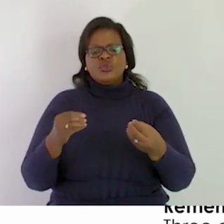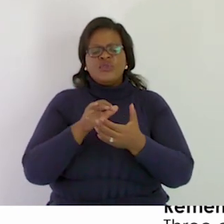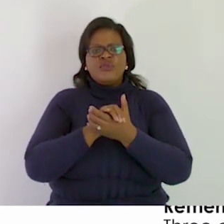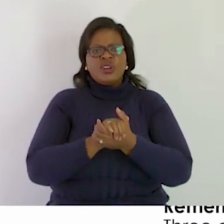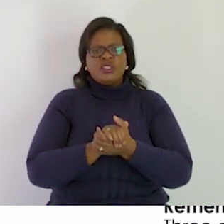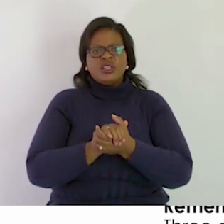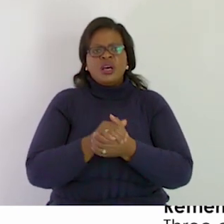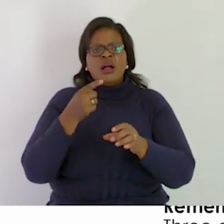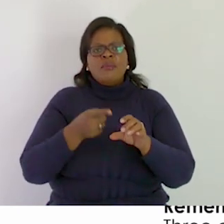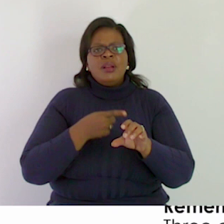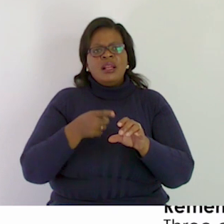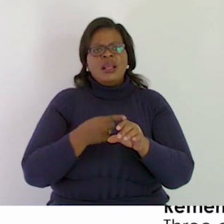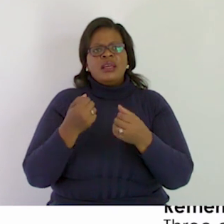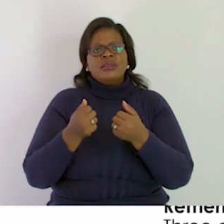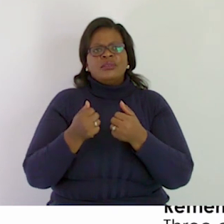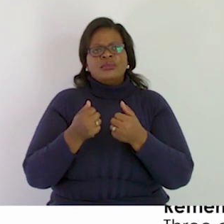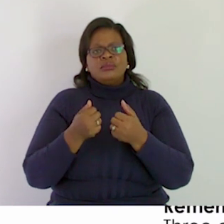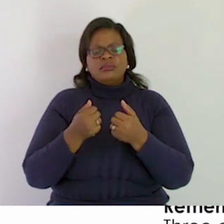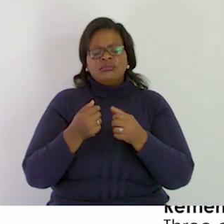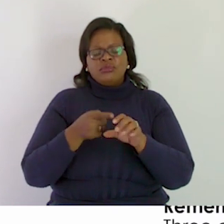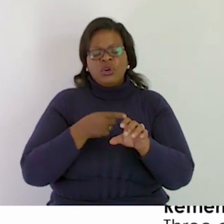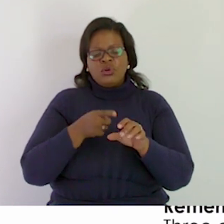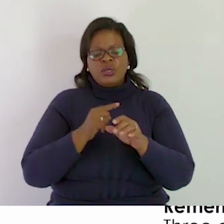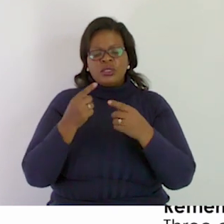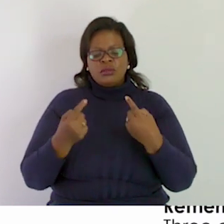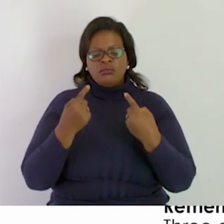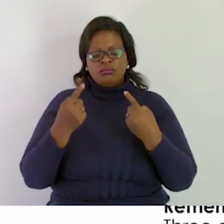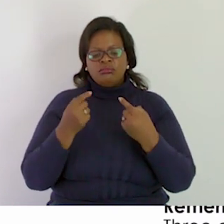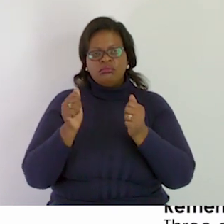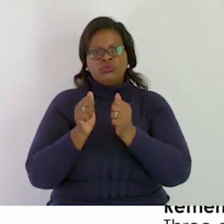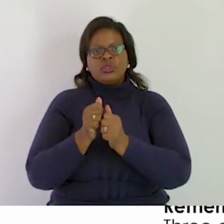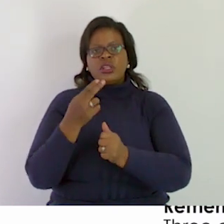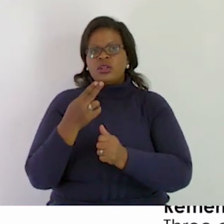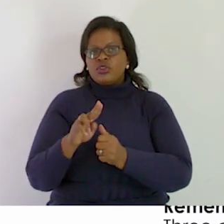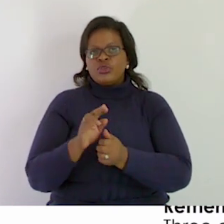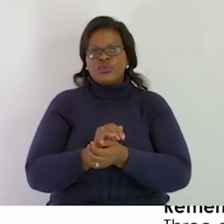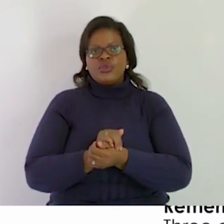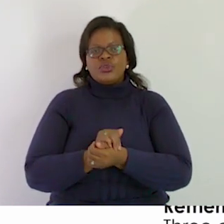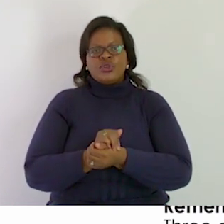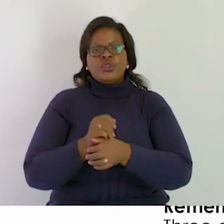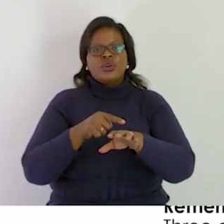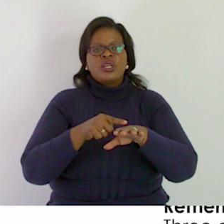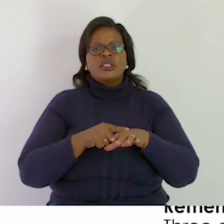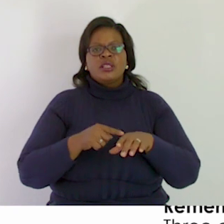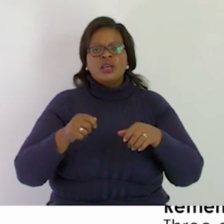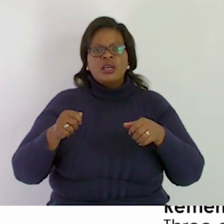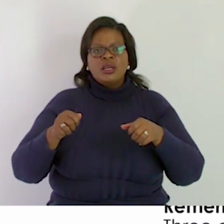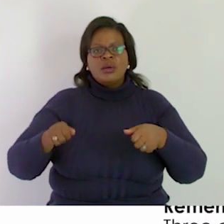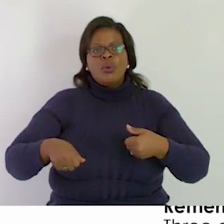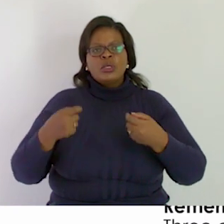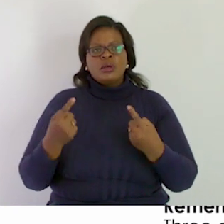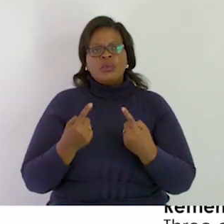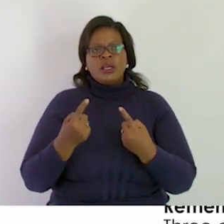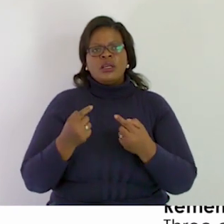not always play together at break time. So there you see it says that yesterday the boys played together, and then on the other side it says